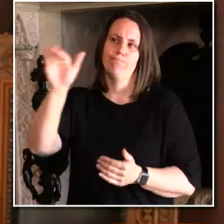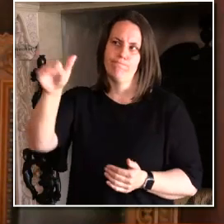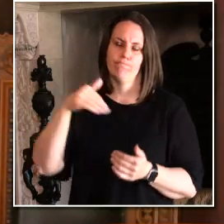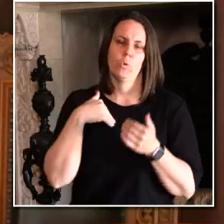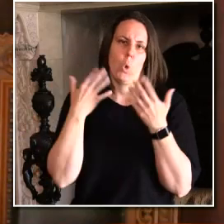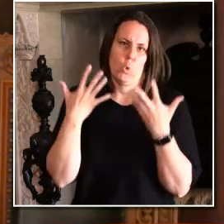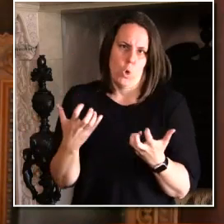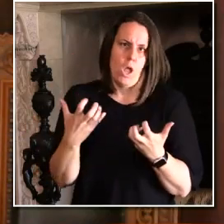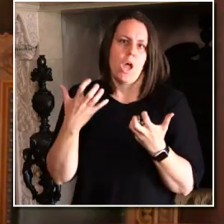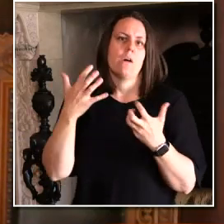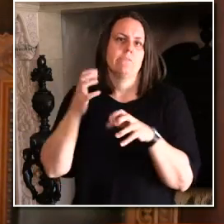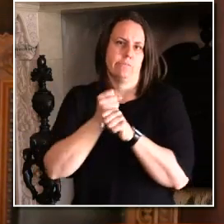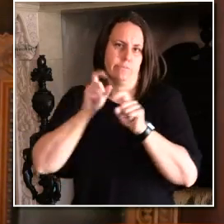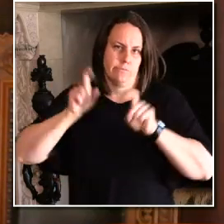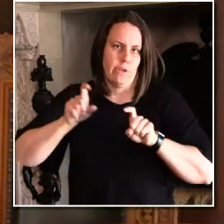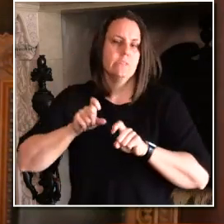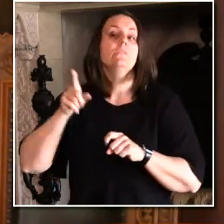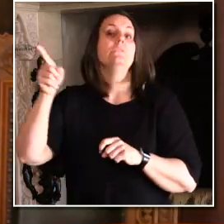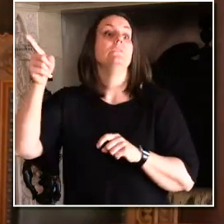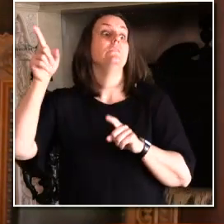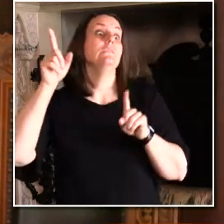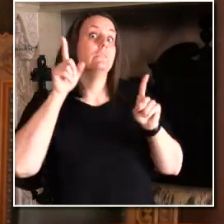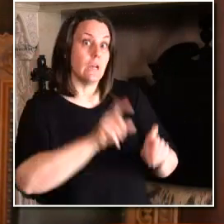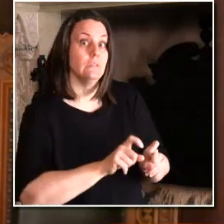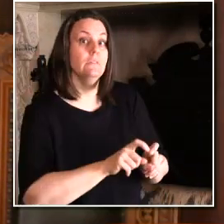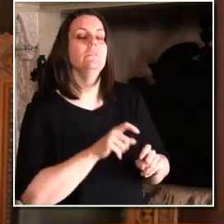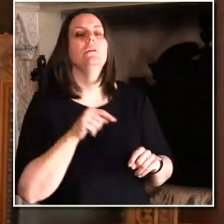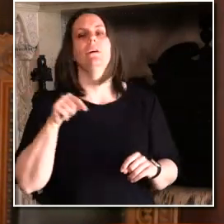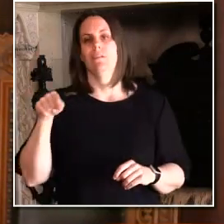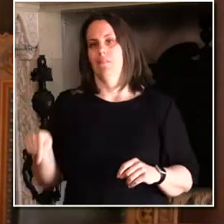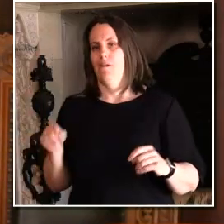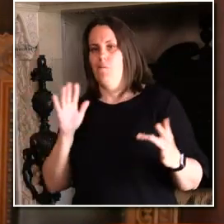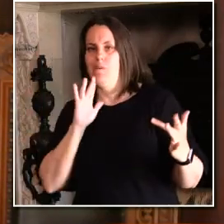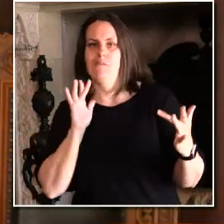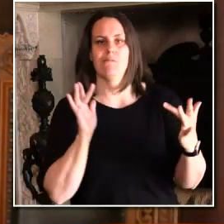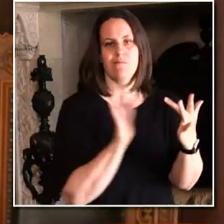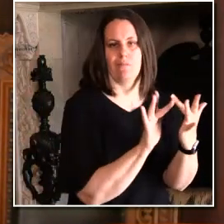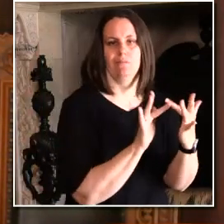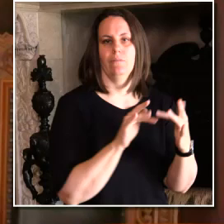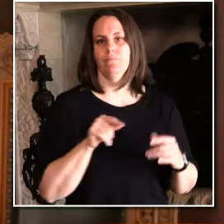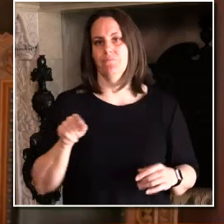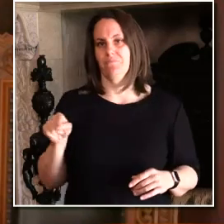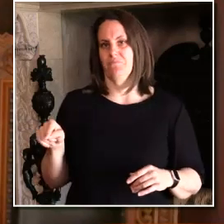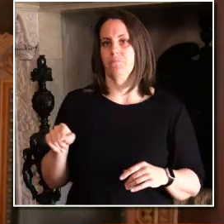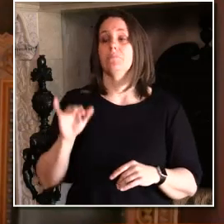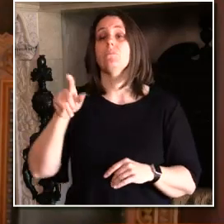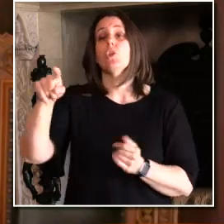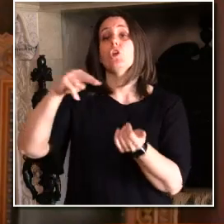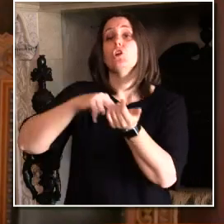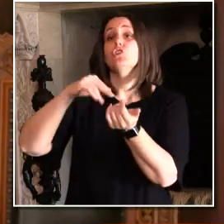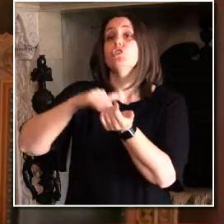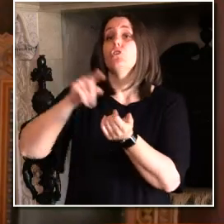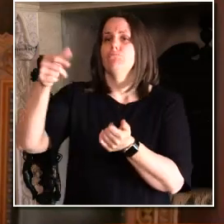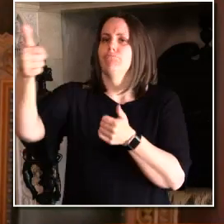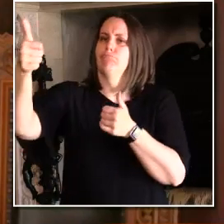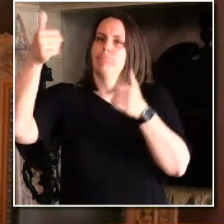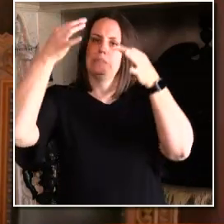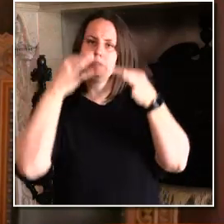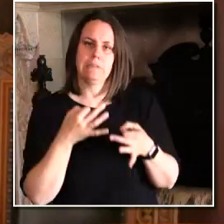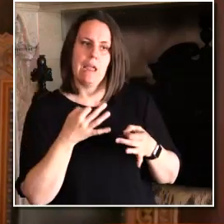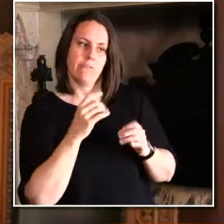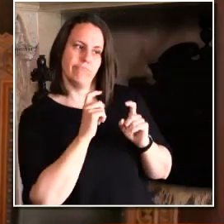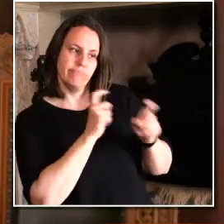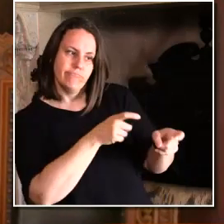on who would ultimately get those tests, but we recommend if you're having symptoms that giving a call to your provider would be a